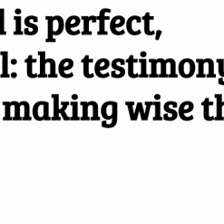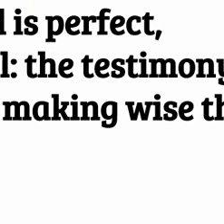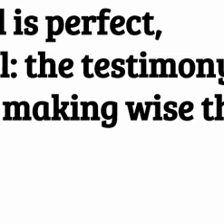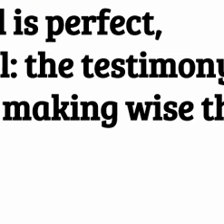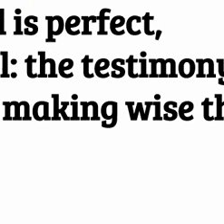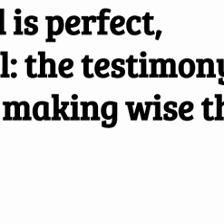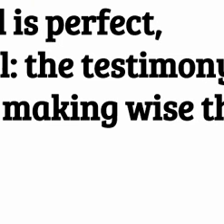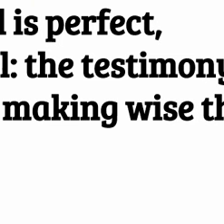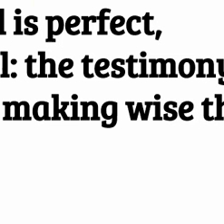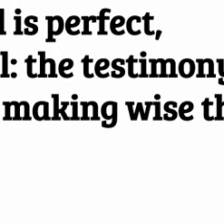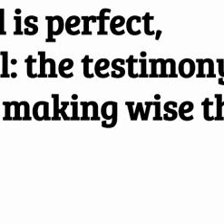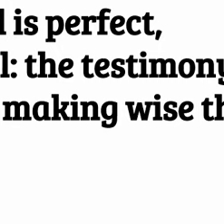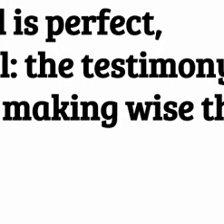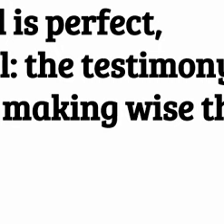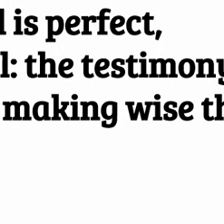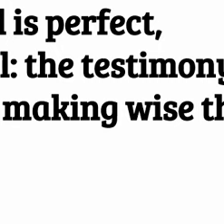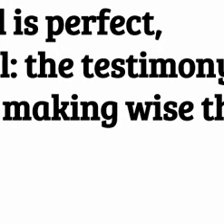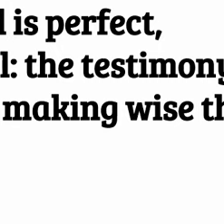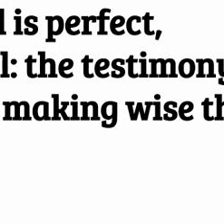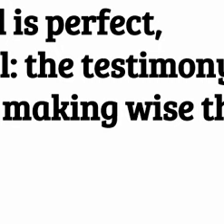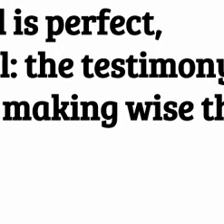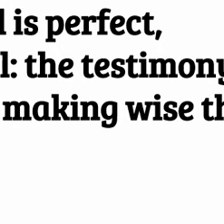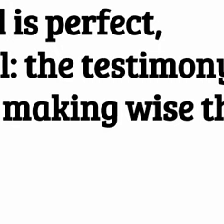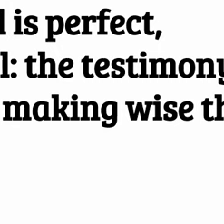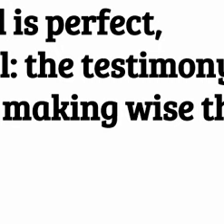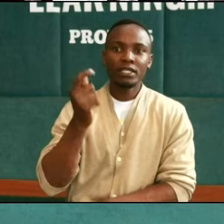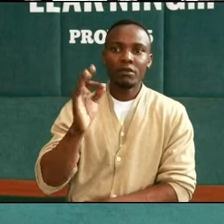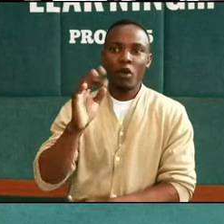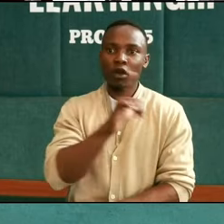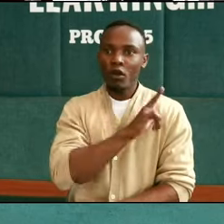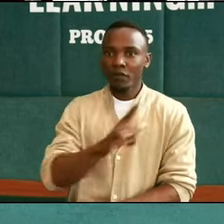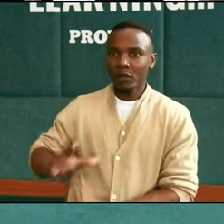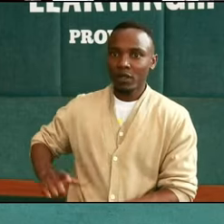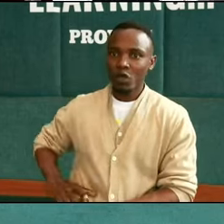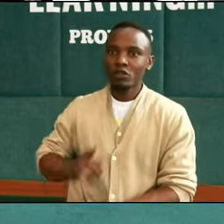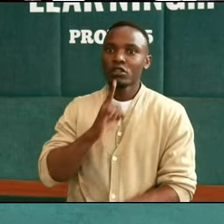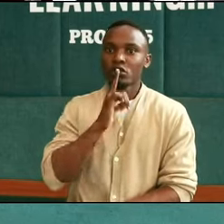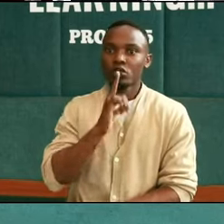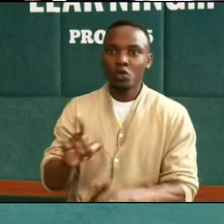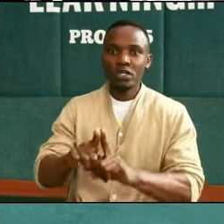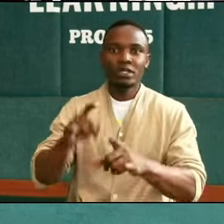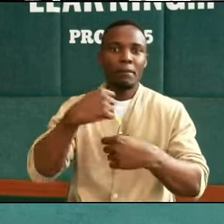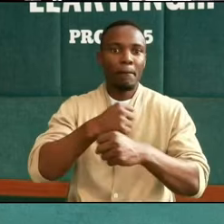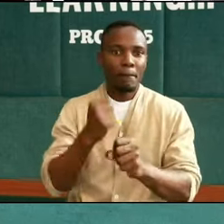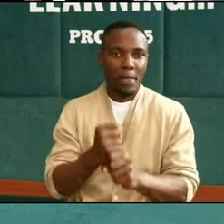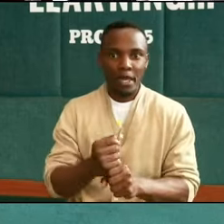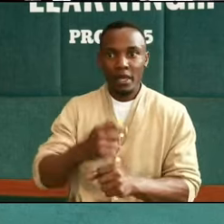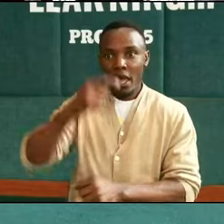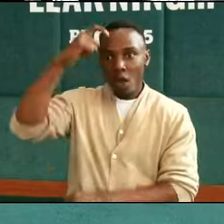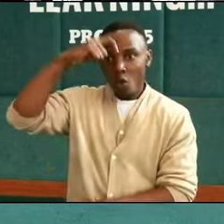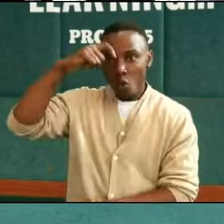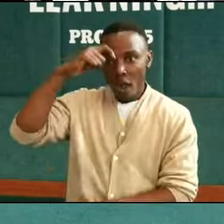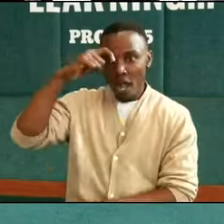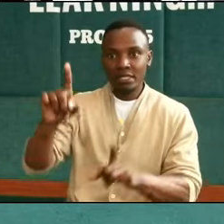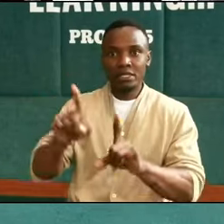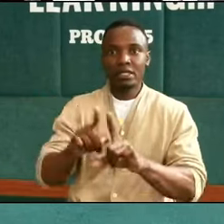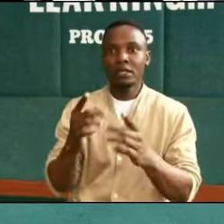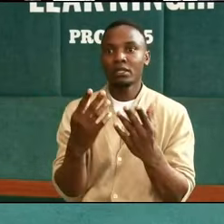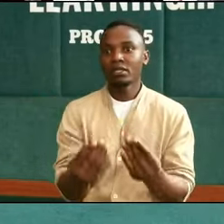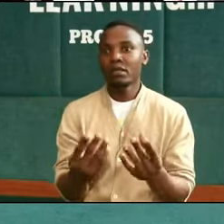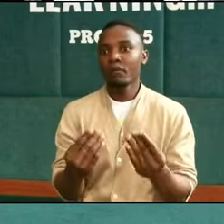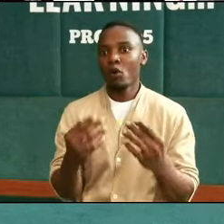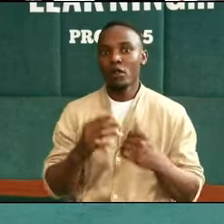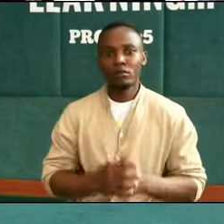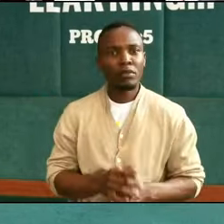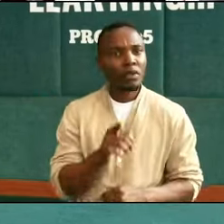testimony of the Lord is sure, making wise the simple." Children, do you know about a man